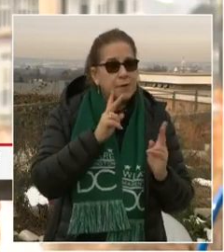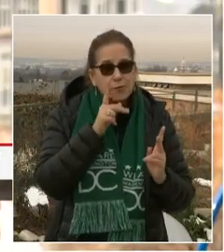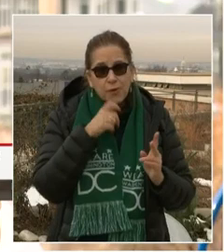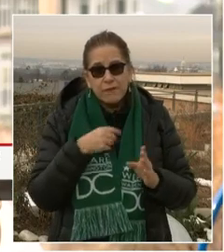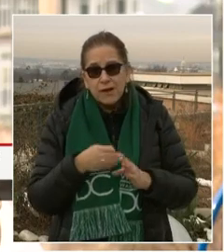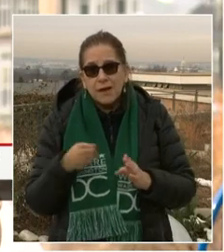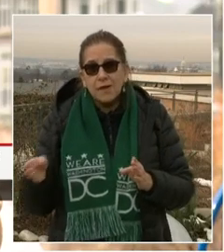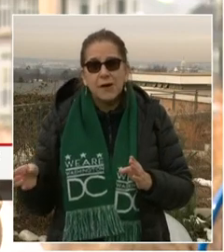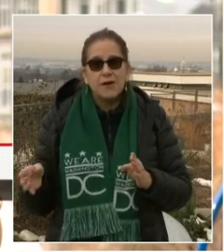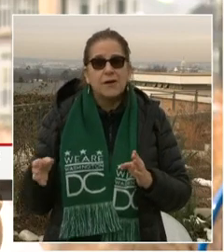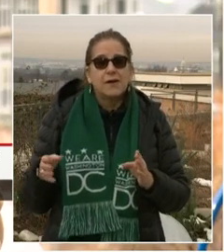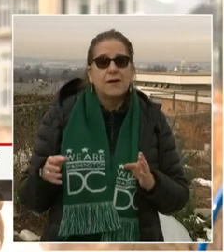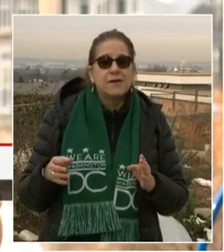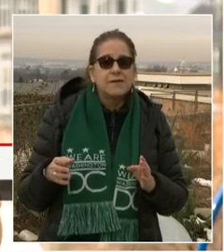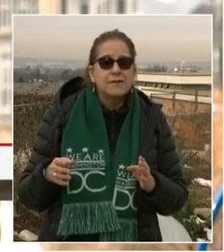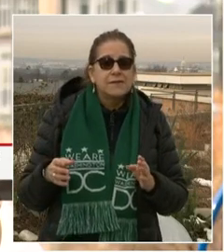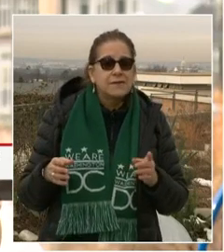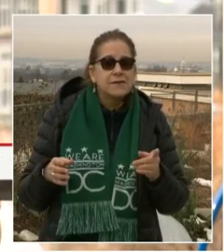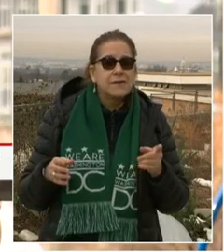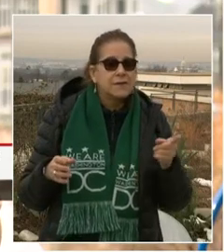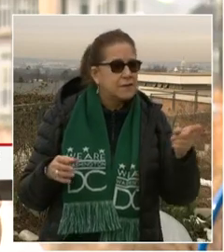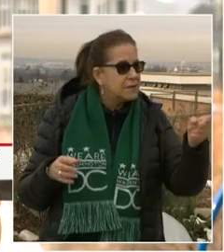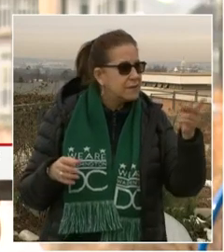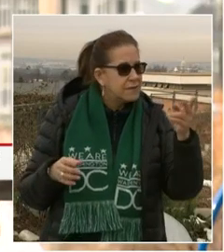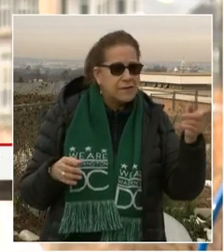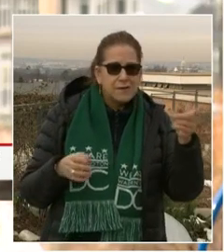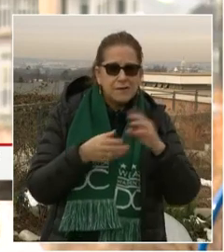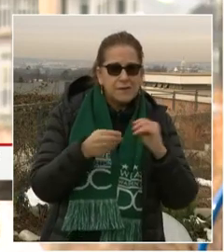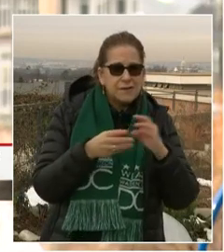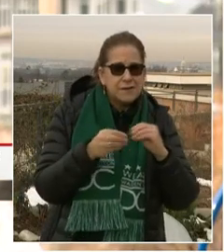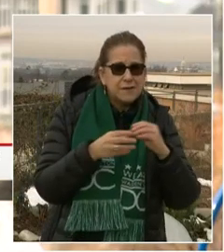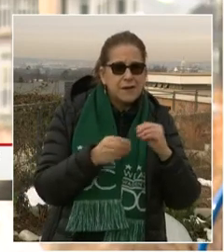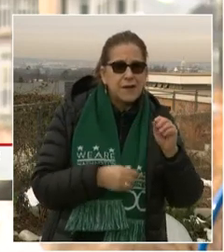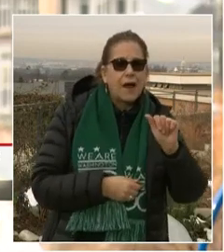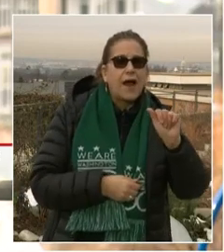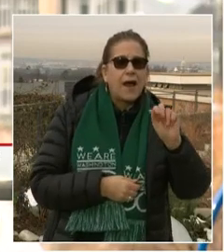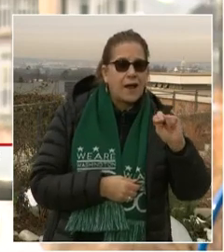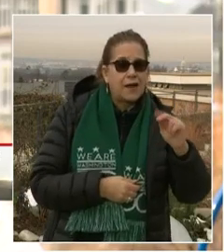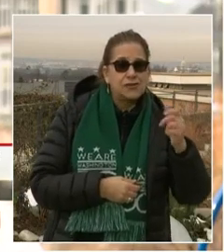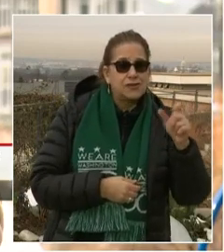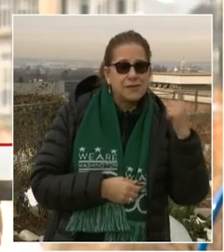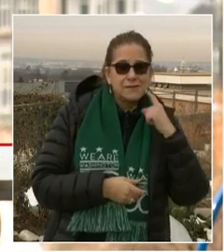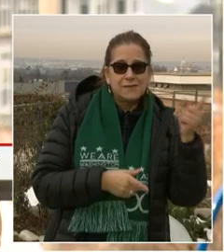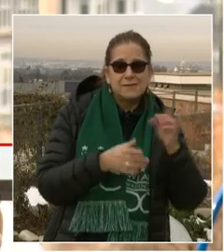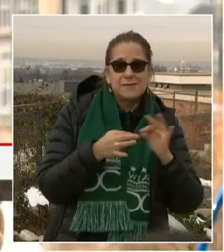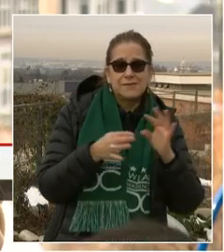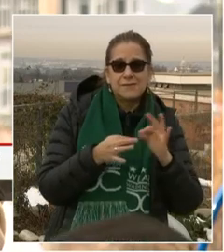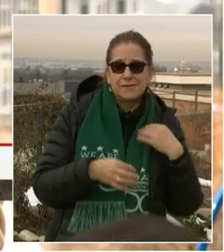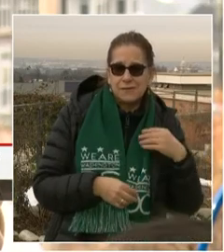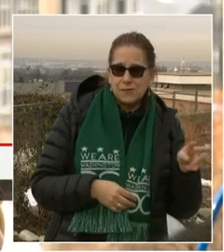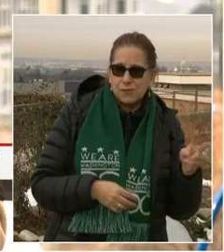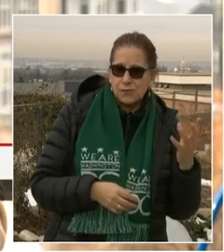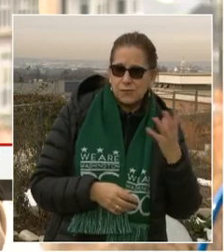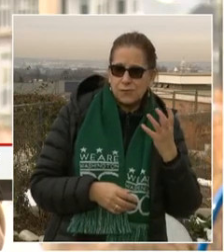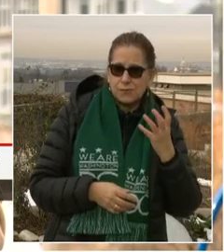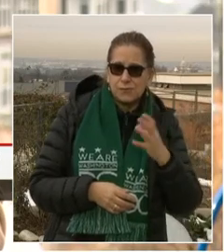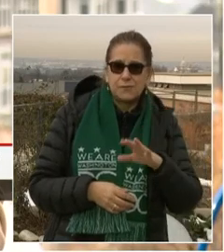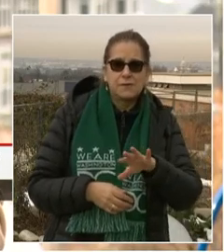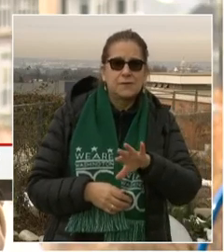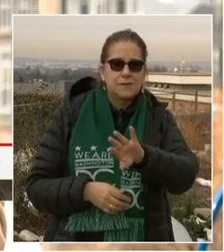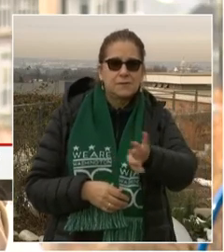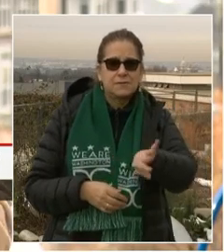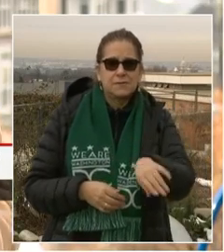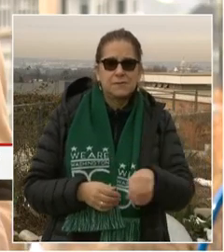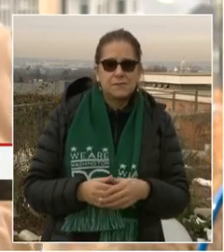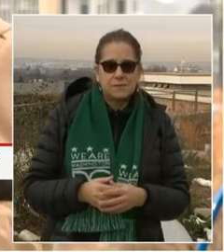Assistance Program supported reduction of stress emotionally and financially by satisfying living expenses and reducing debt. On behalf of